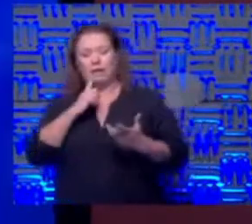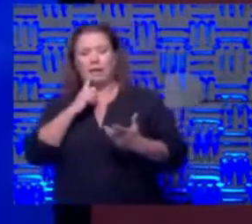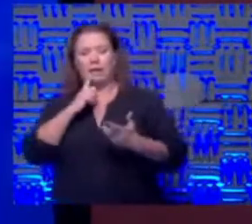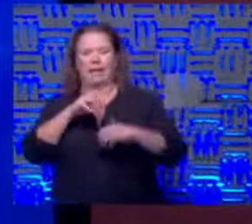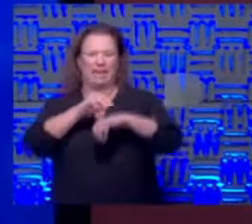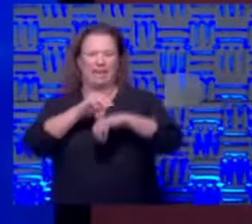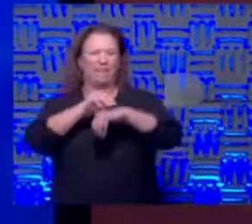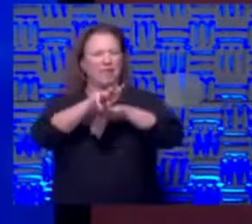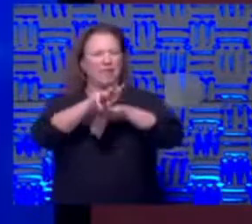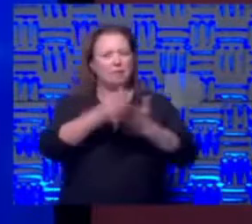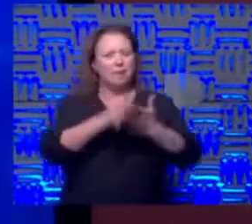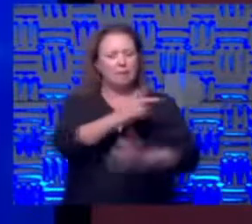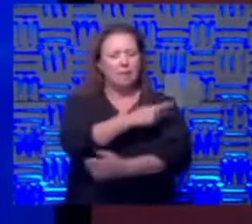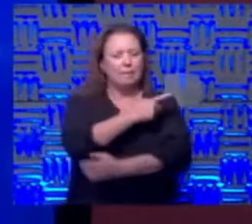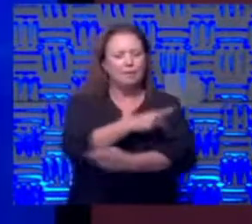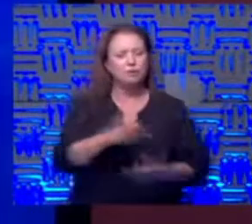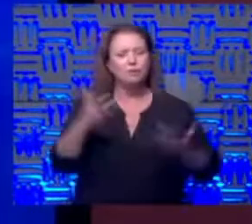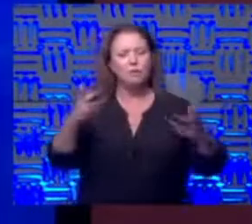counseled some of my patients about this,